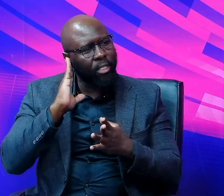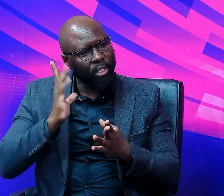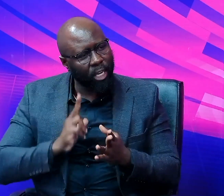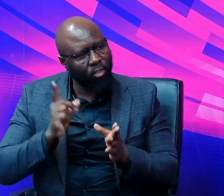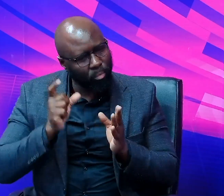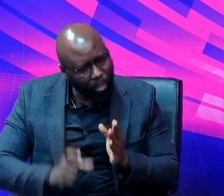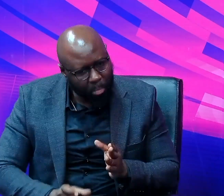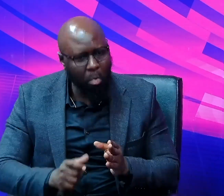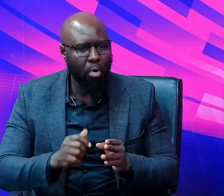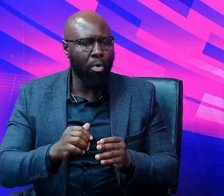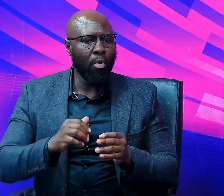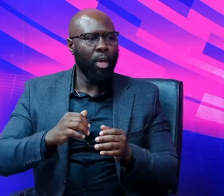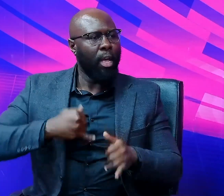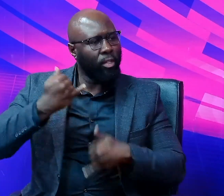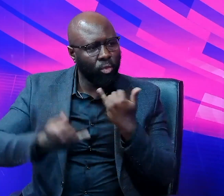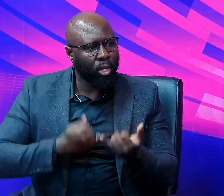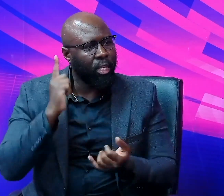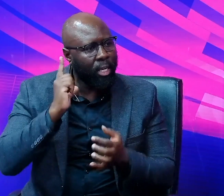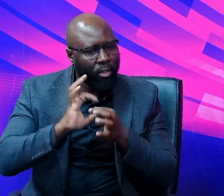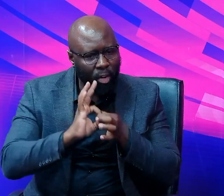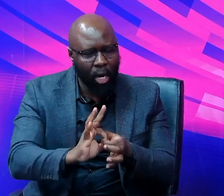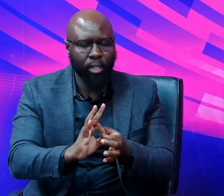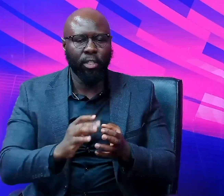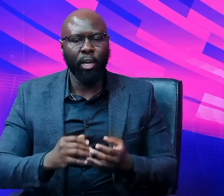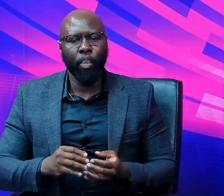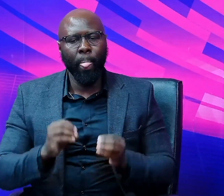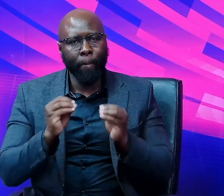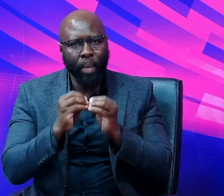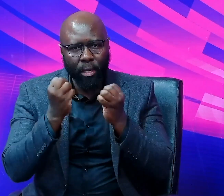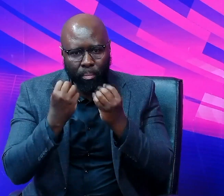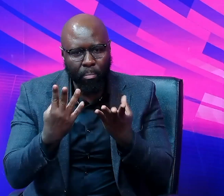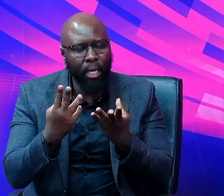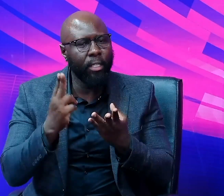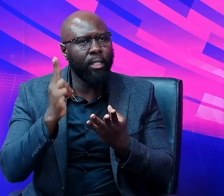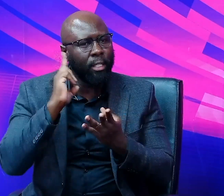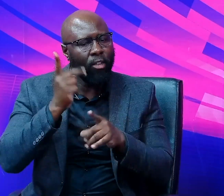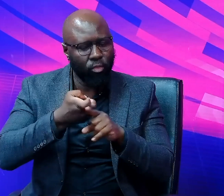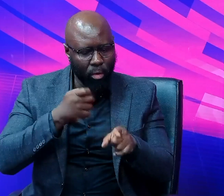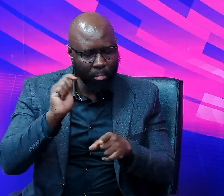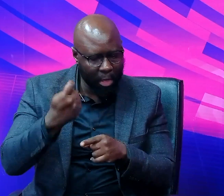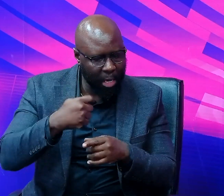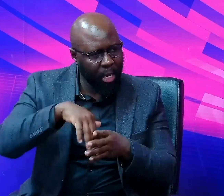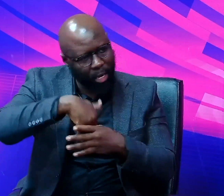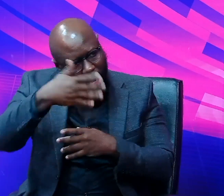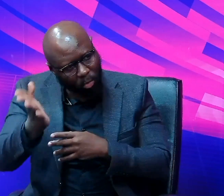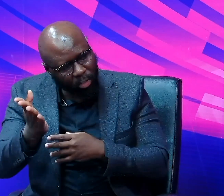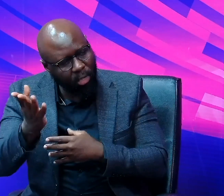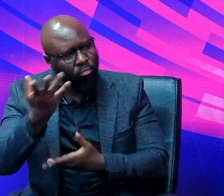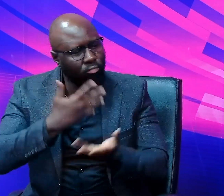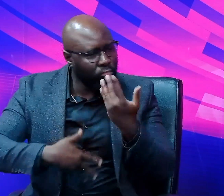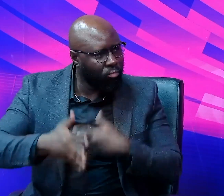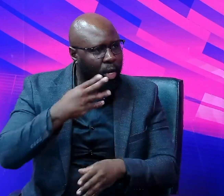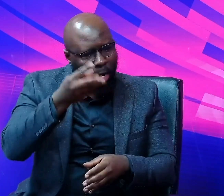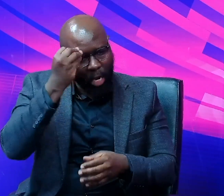I interacted with many deaf people, and I enjoyed the deaf culture. I met many deaf people from Kenya